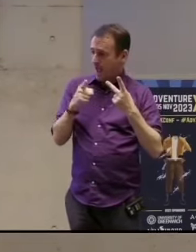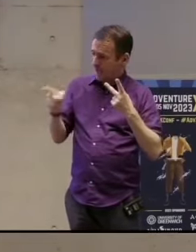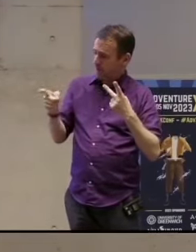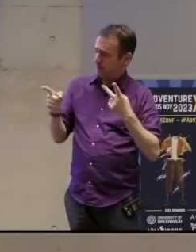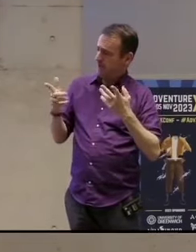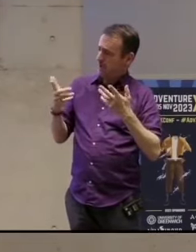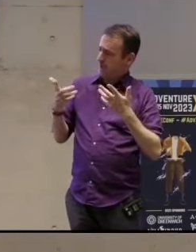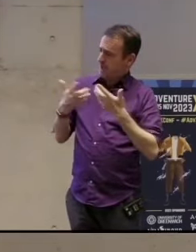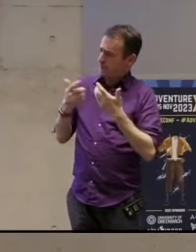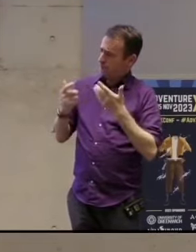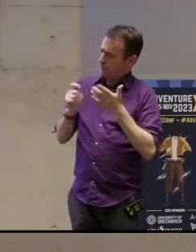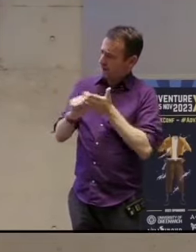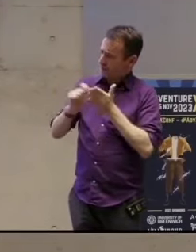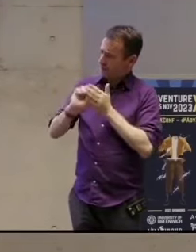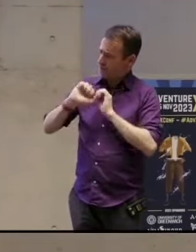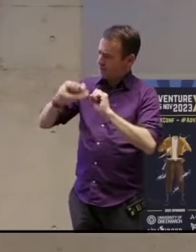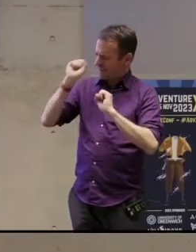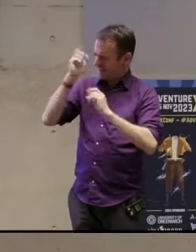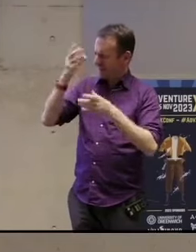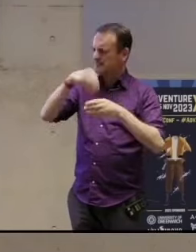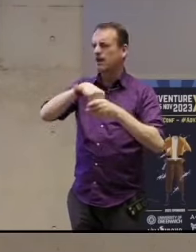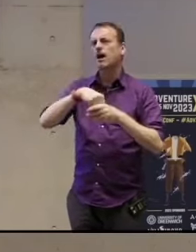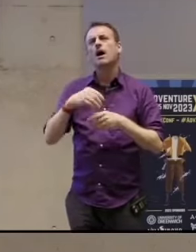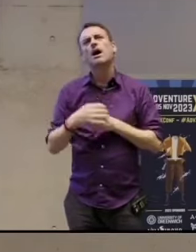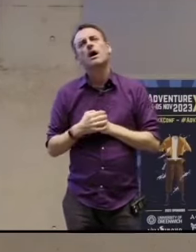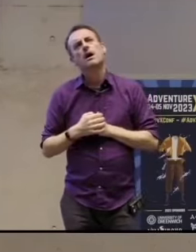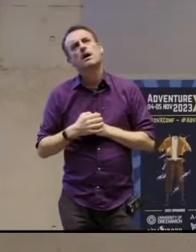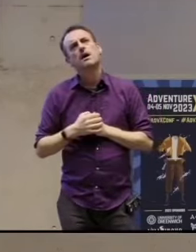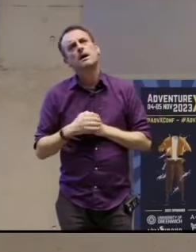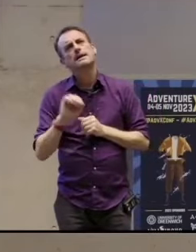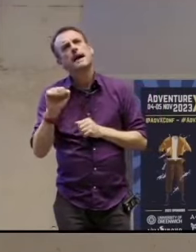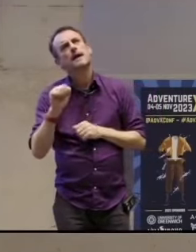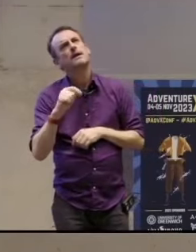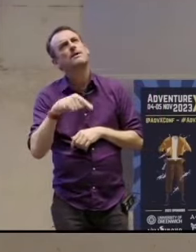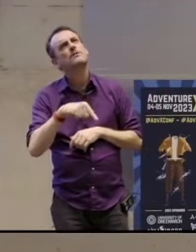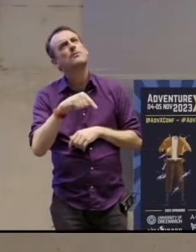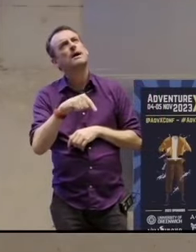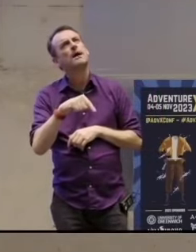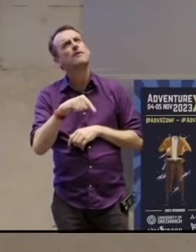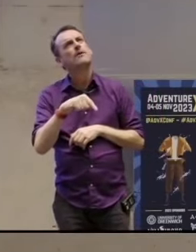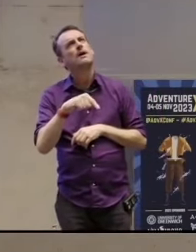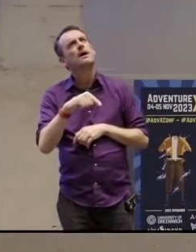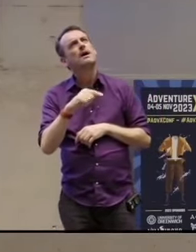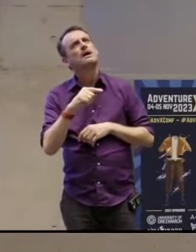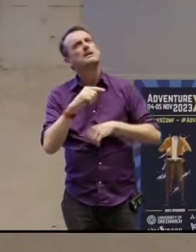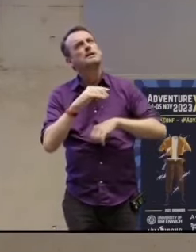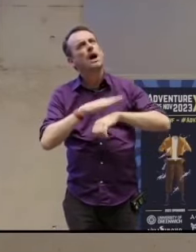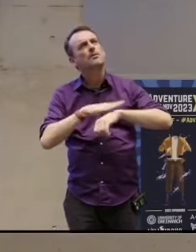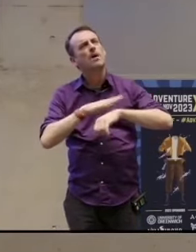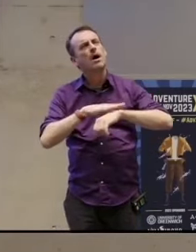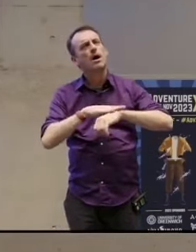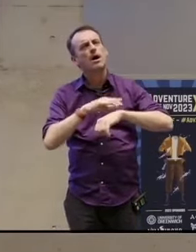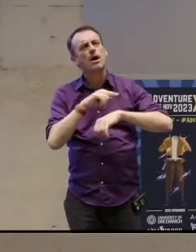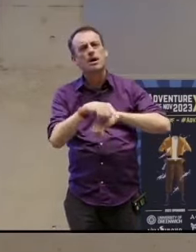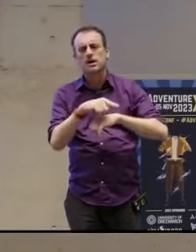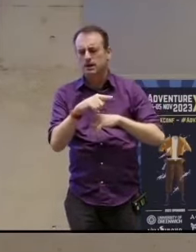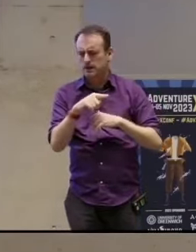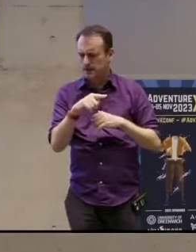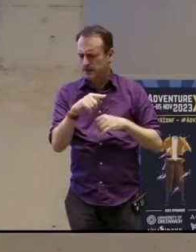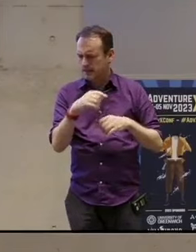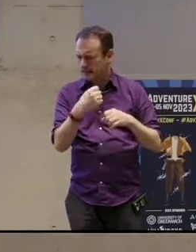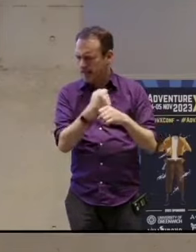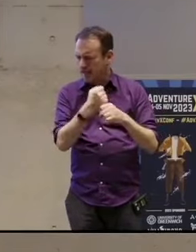these ideas? Yeah, I mean, we did have a time limit. I think it was like a 36-hour game jam or